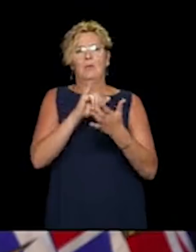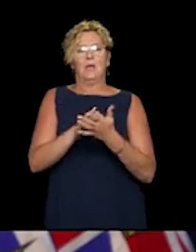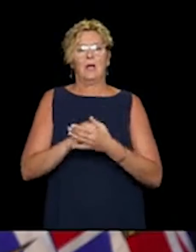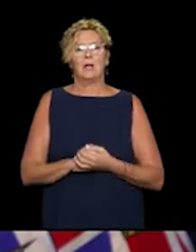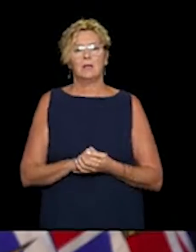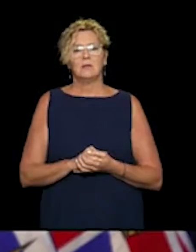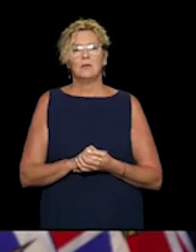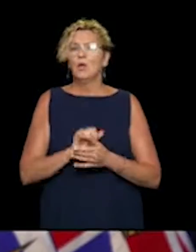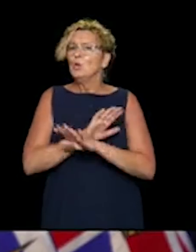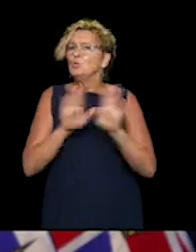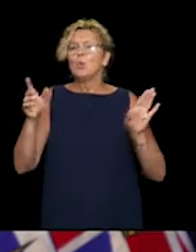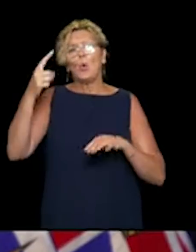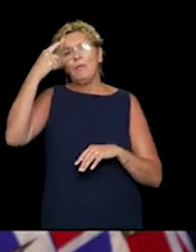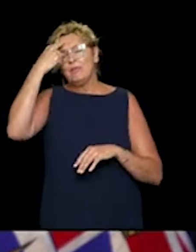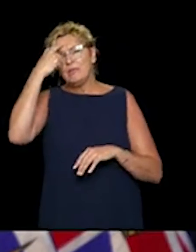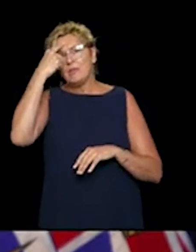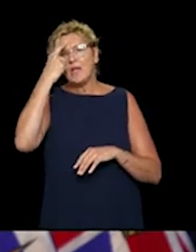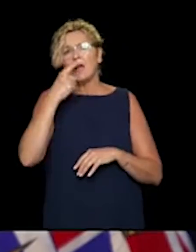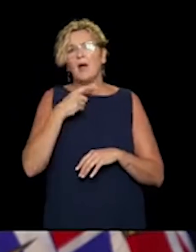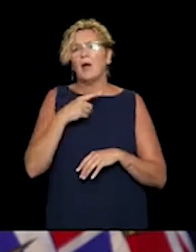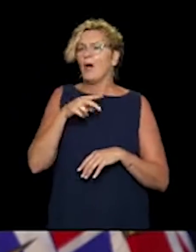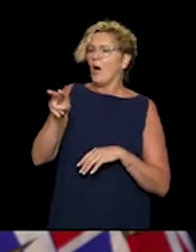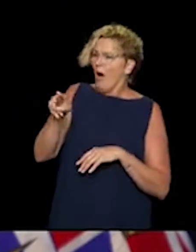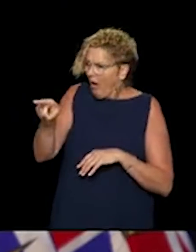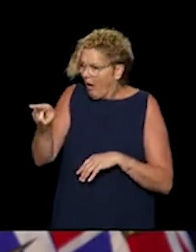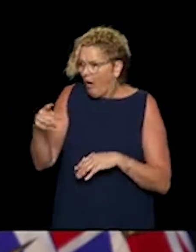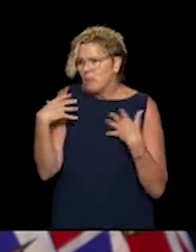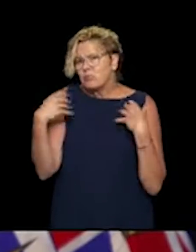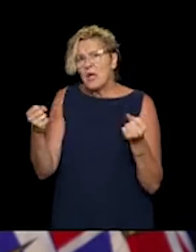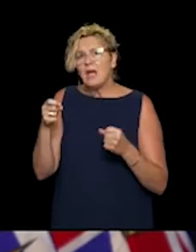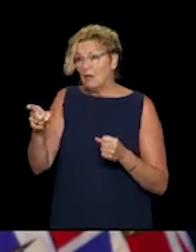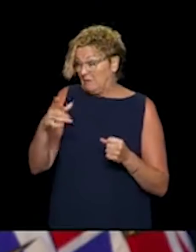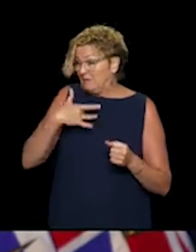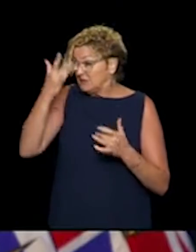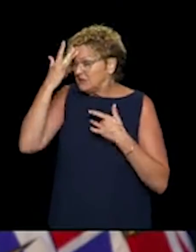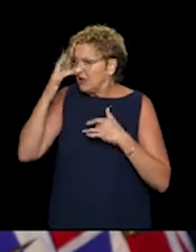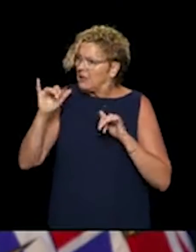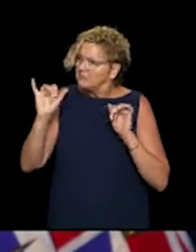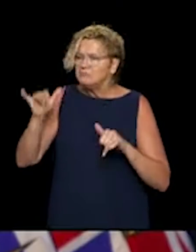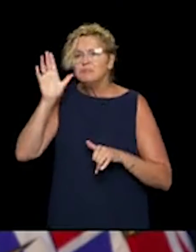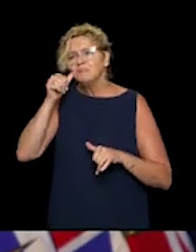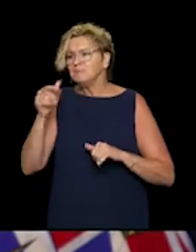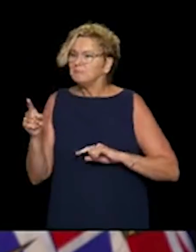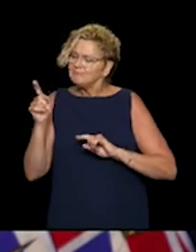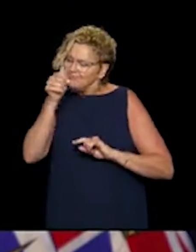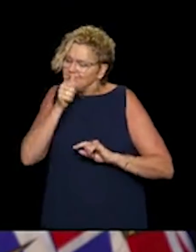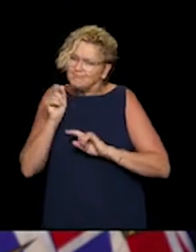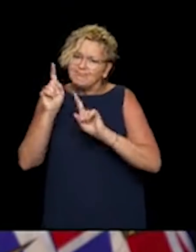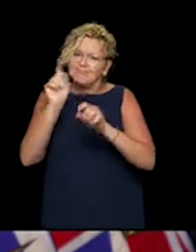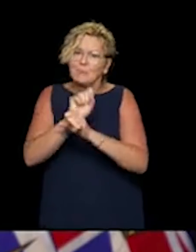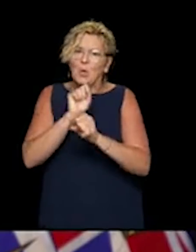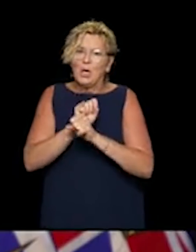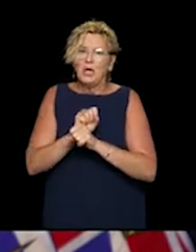in our family. Our superheroes now are not the people who put aside our illness and go to work,